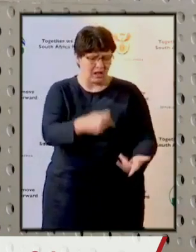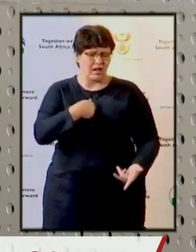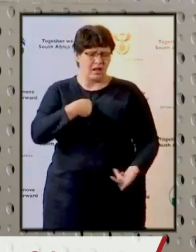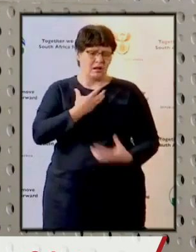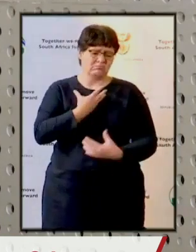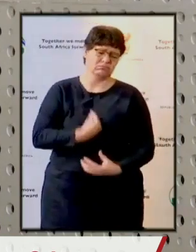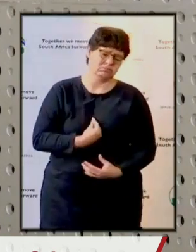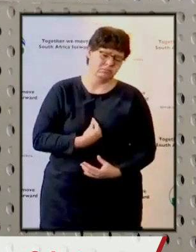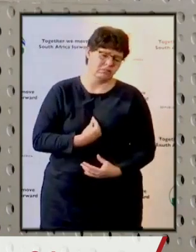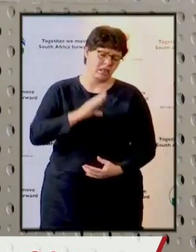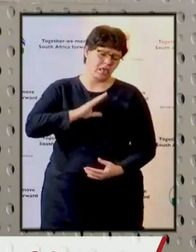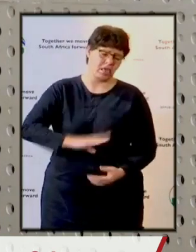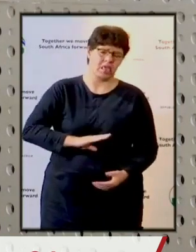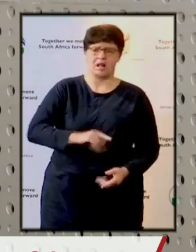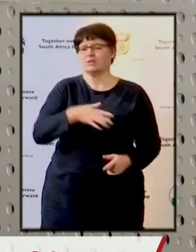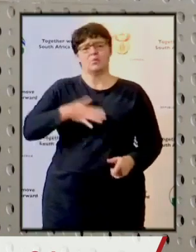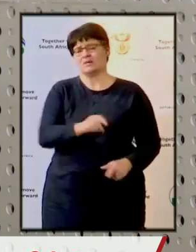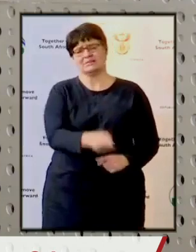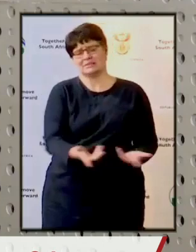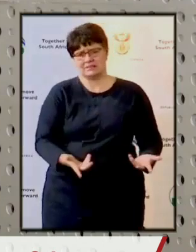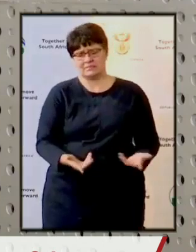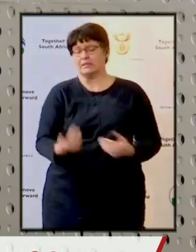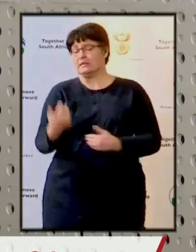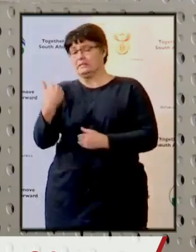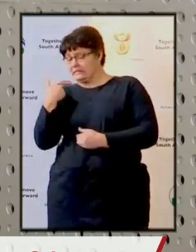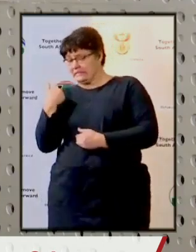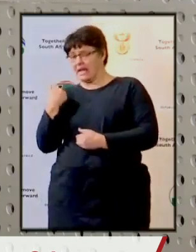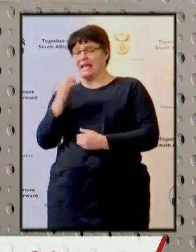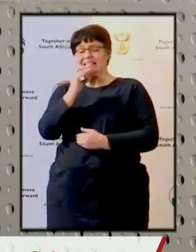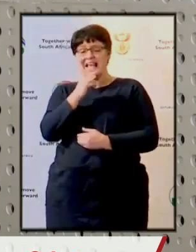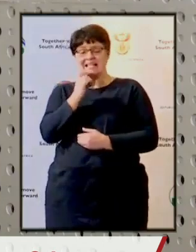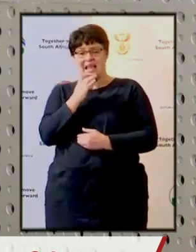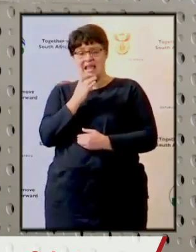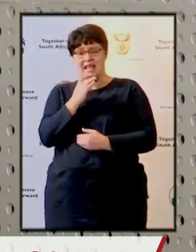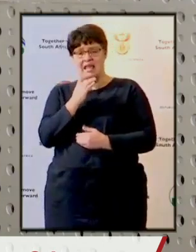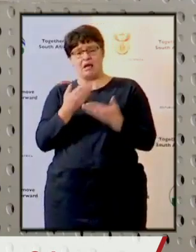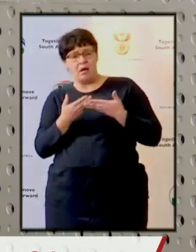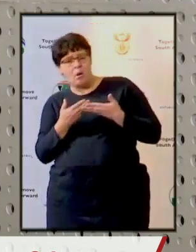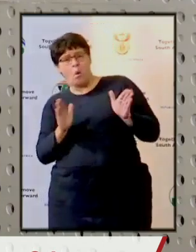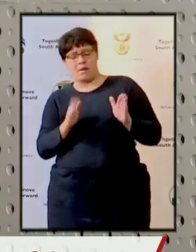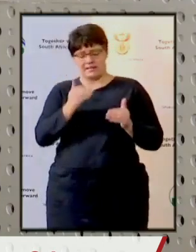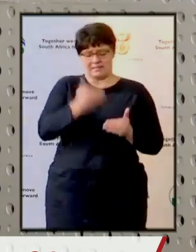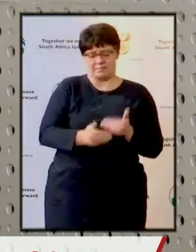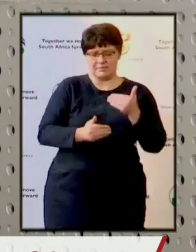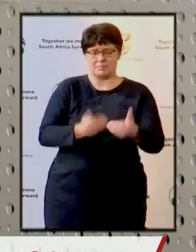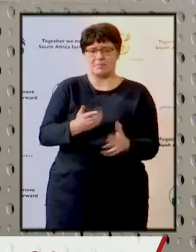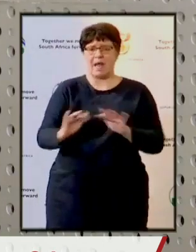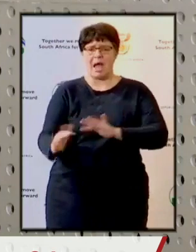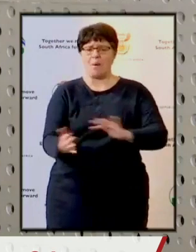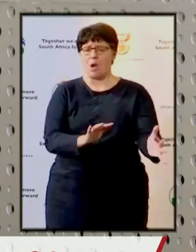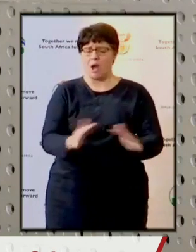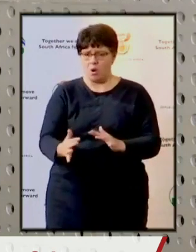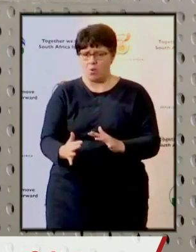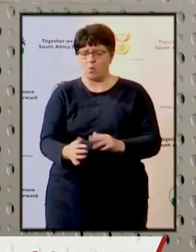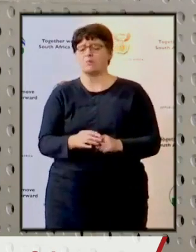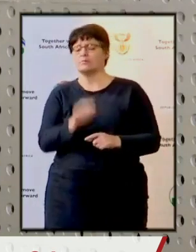avoidable. On Saturday, when government released a draft proposal for the phased reopening of the economy, we recognized that